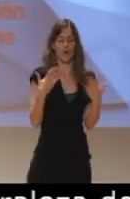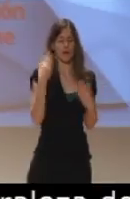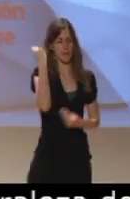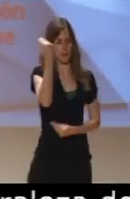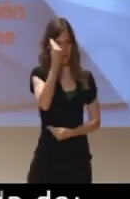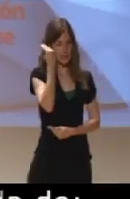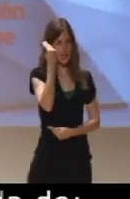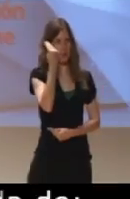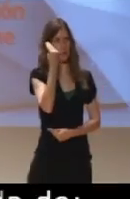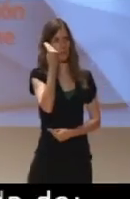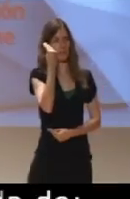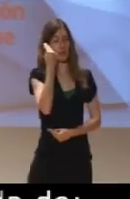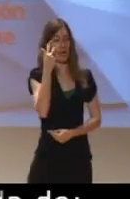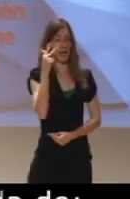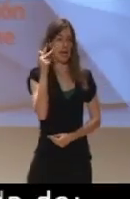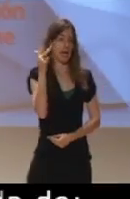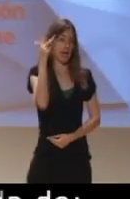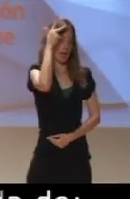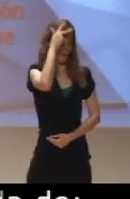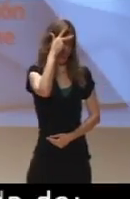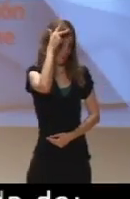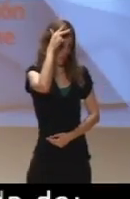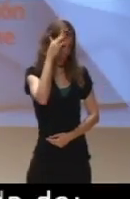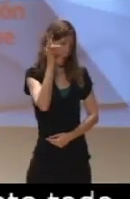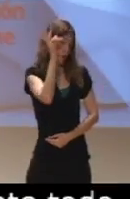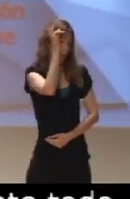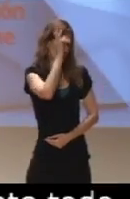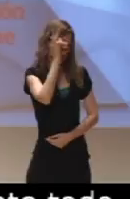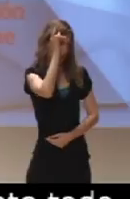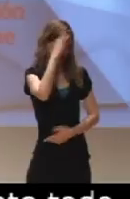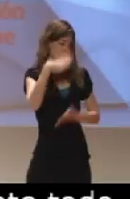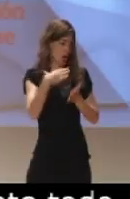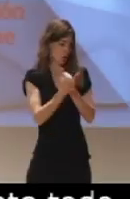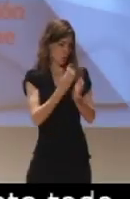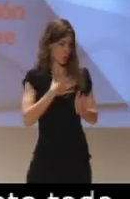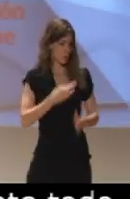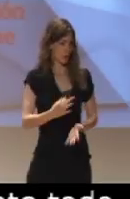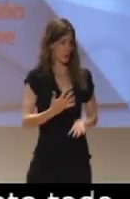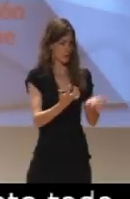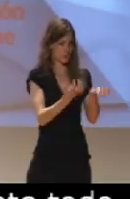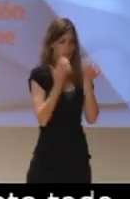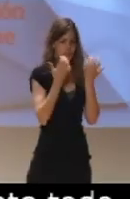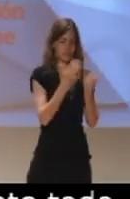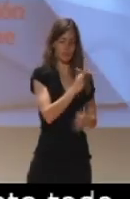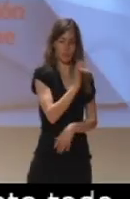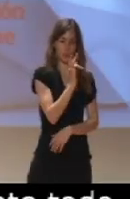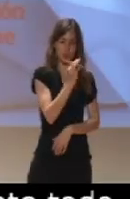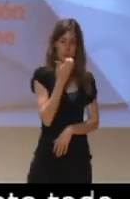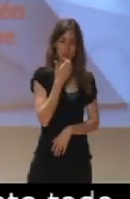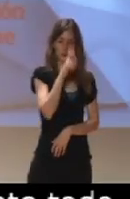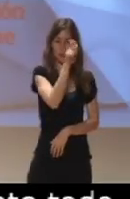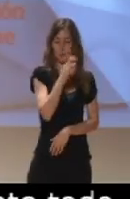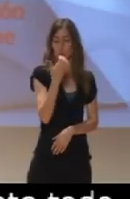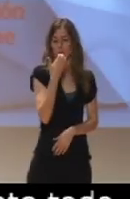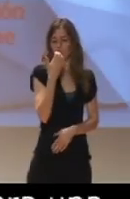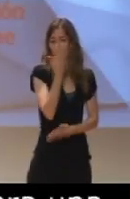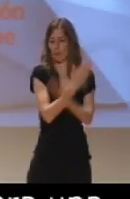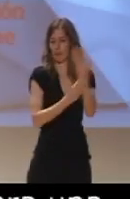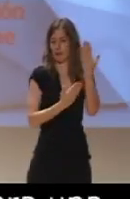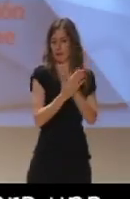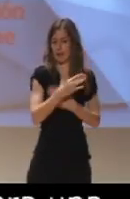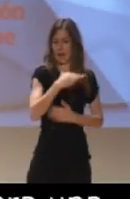nature of the Open University. I think that all this can be very